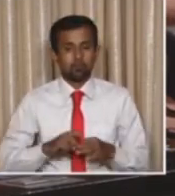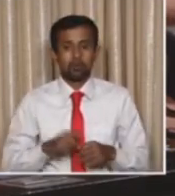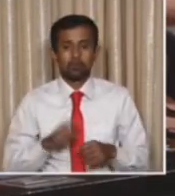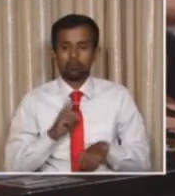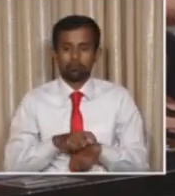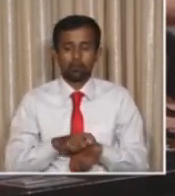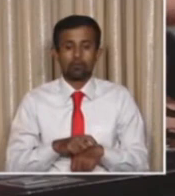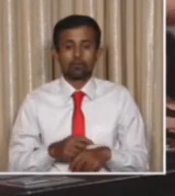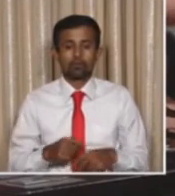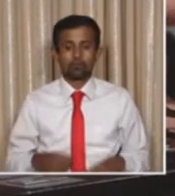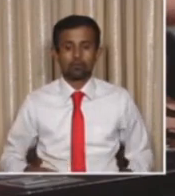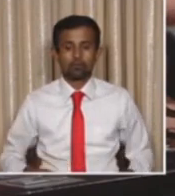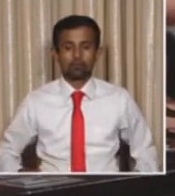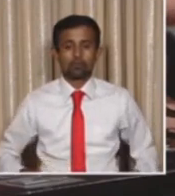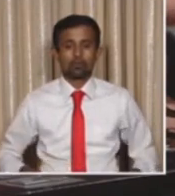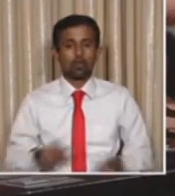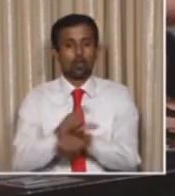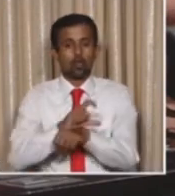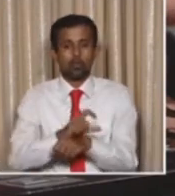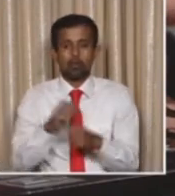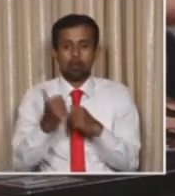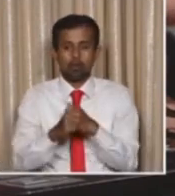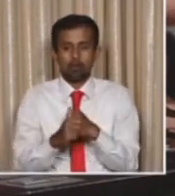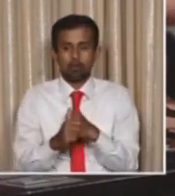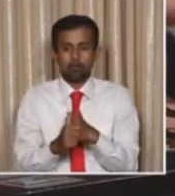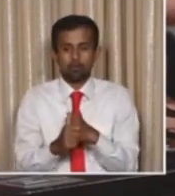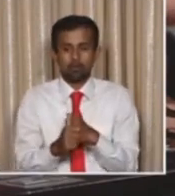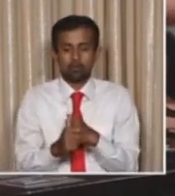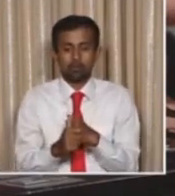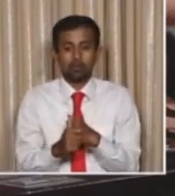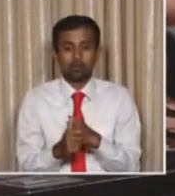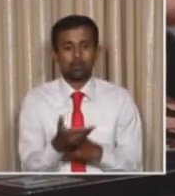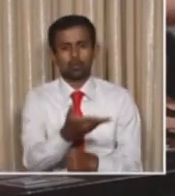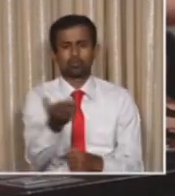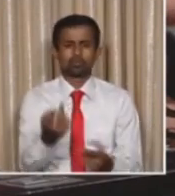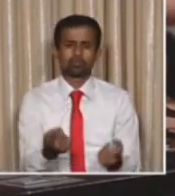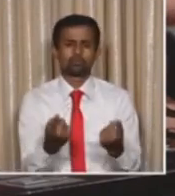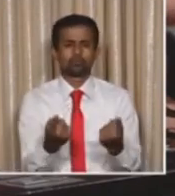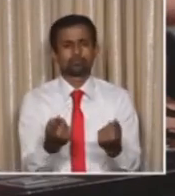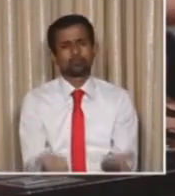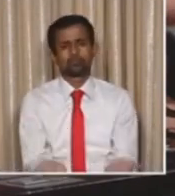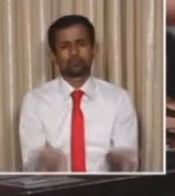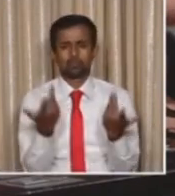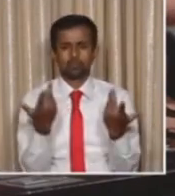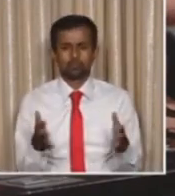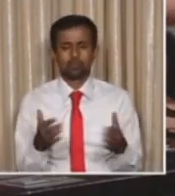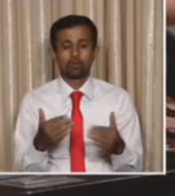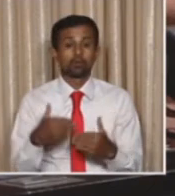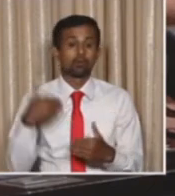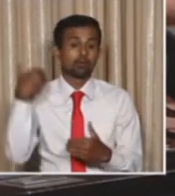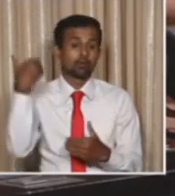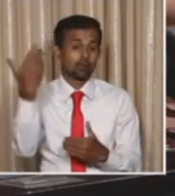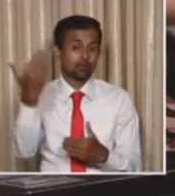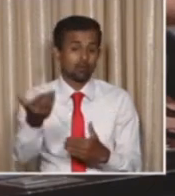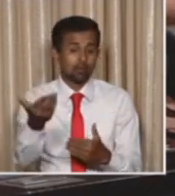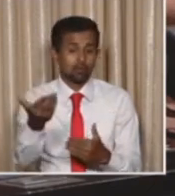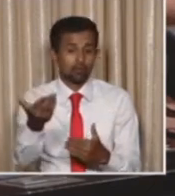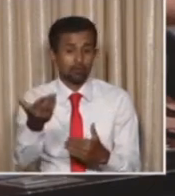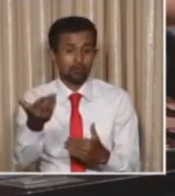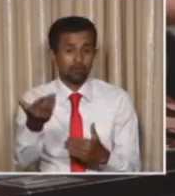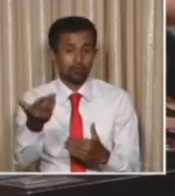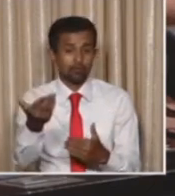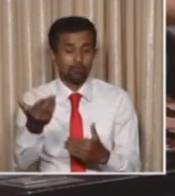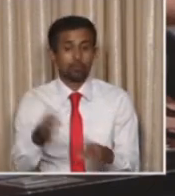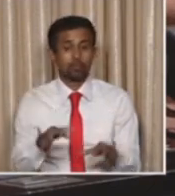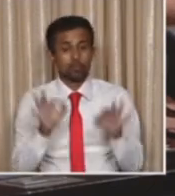elected. So therefore, Honorable Presiding Member, I would like to urge that you refer this